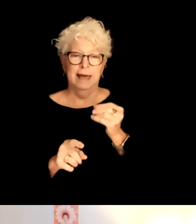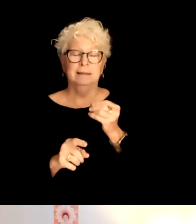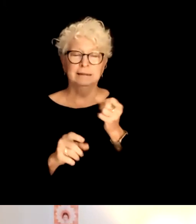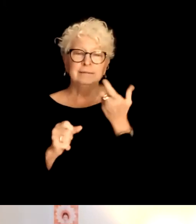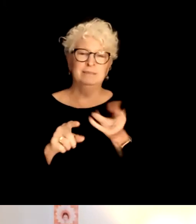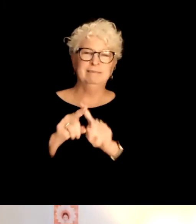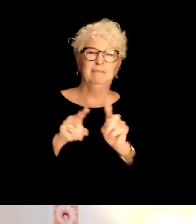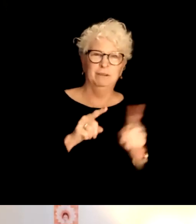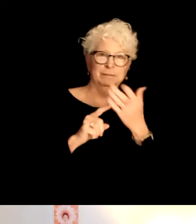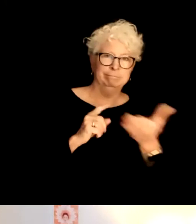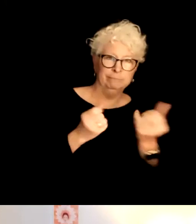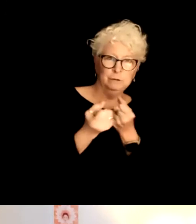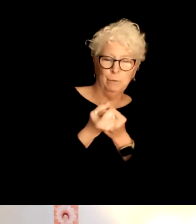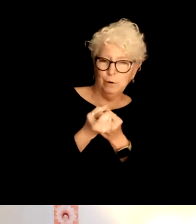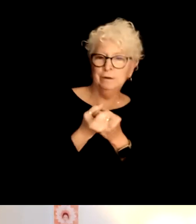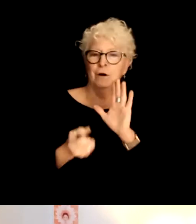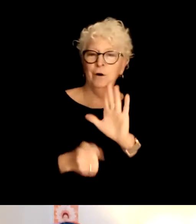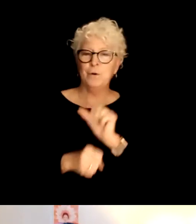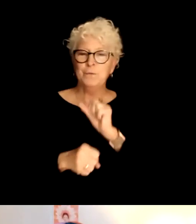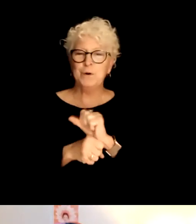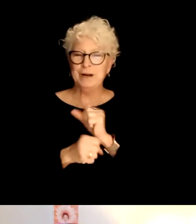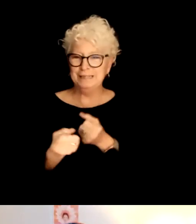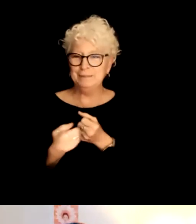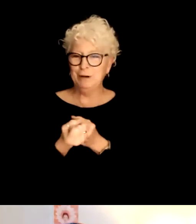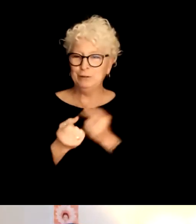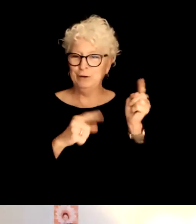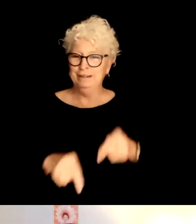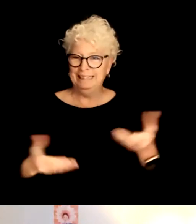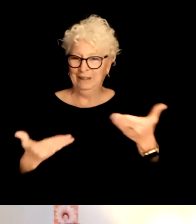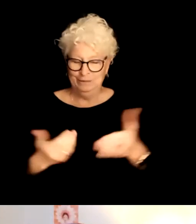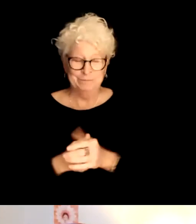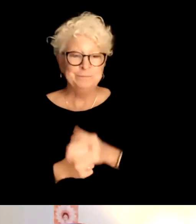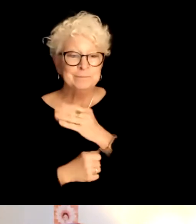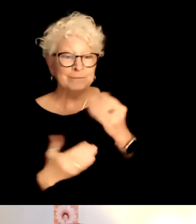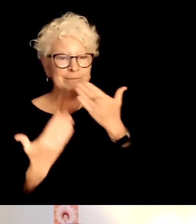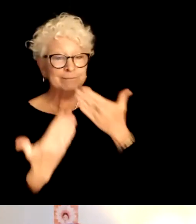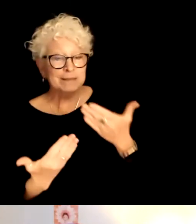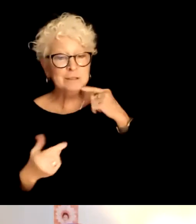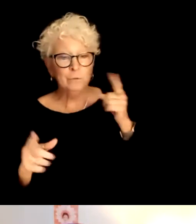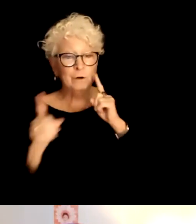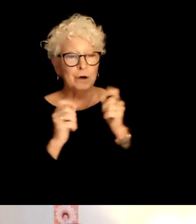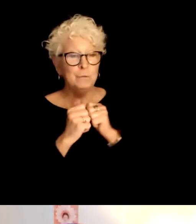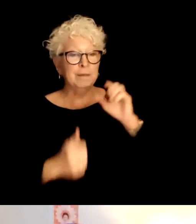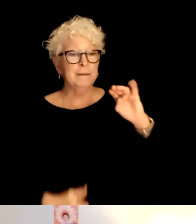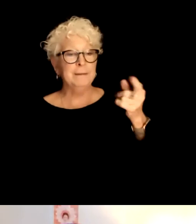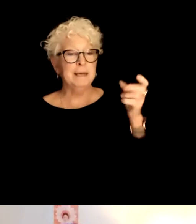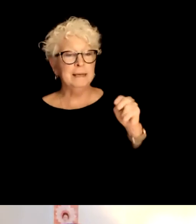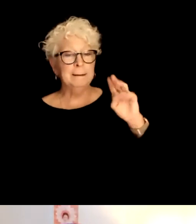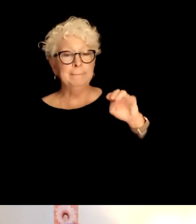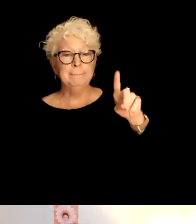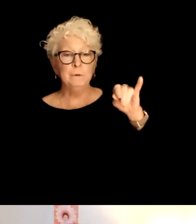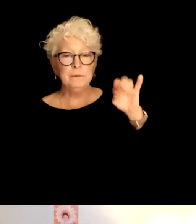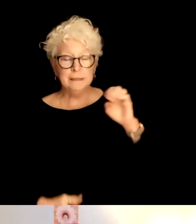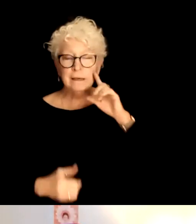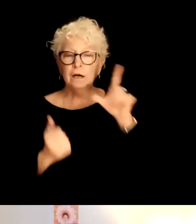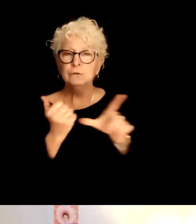So welcome, Jennifer. We're super happy to have you. Jennifer will be in conversation with Megan Moodie, who's Associate Professor of Anthropology